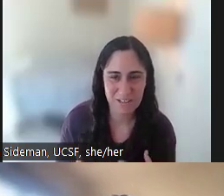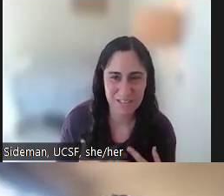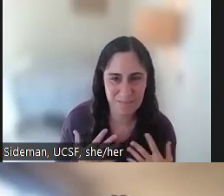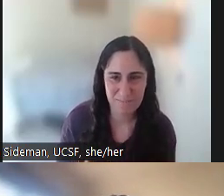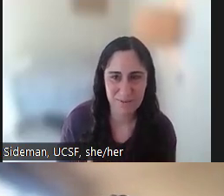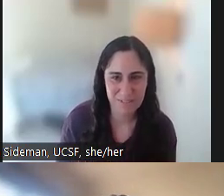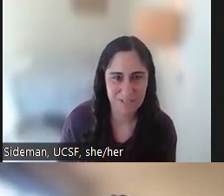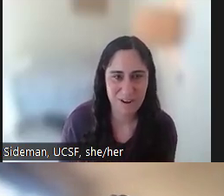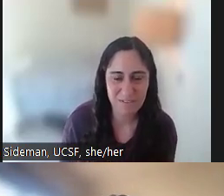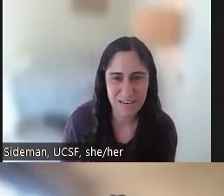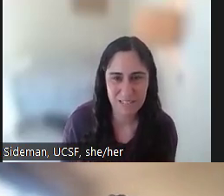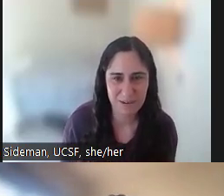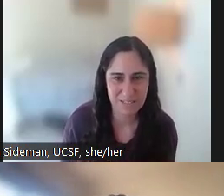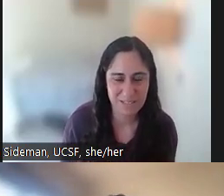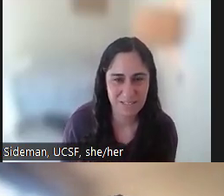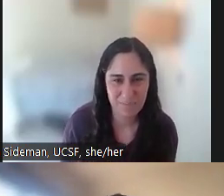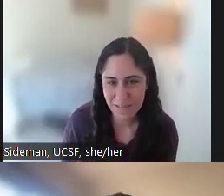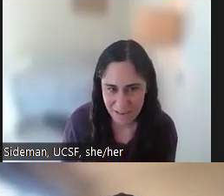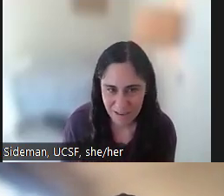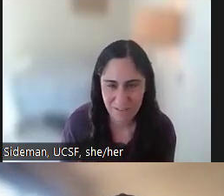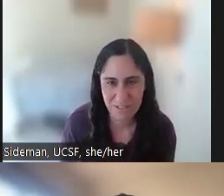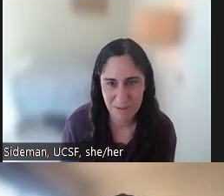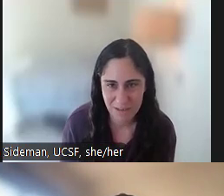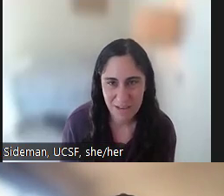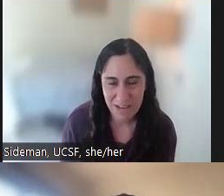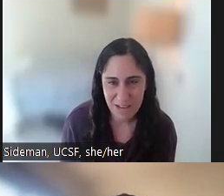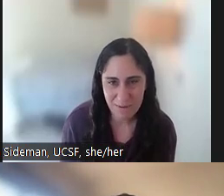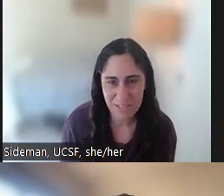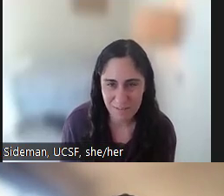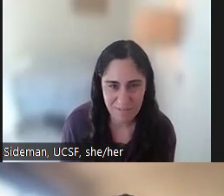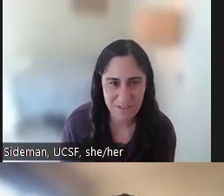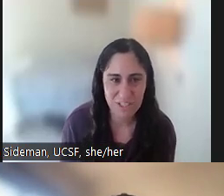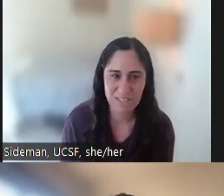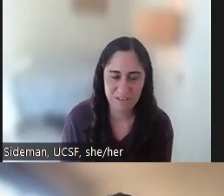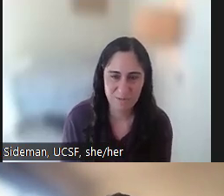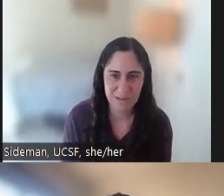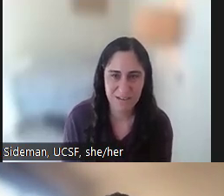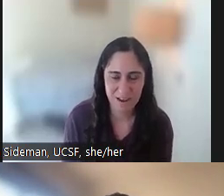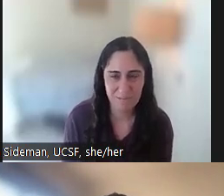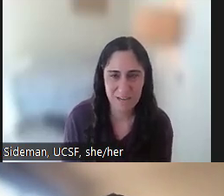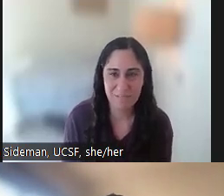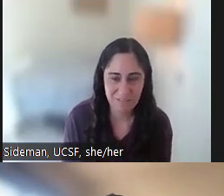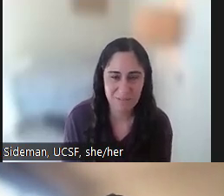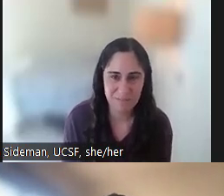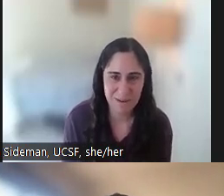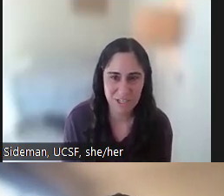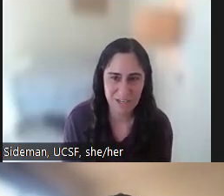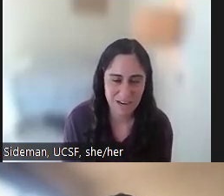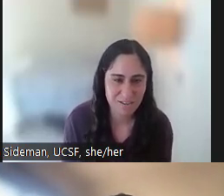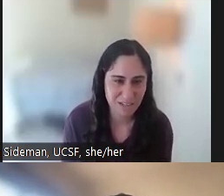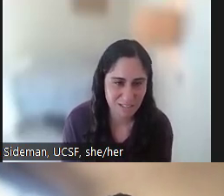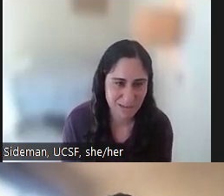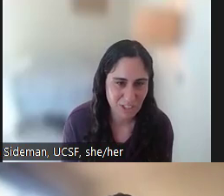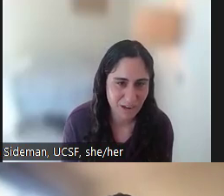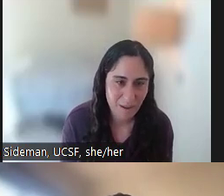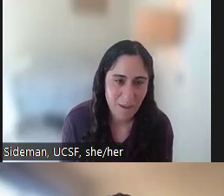to understand people's, everyday experiences of being caregivers, of being immigrants and refugees, and of being kind of living with dementia and